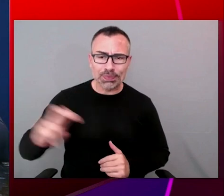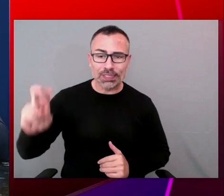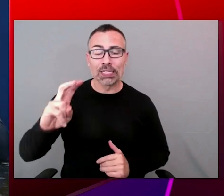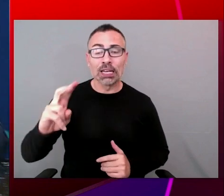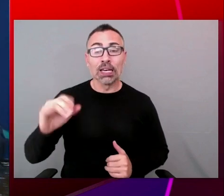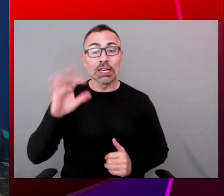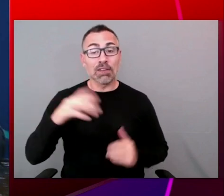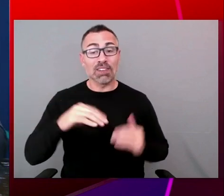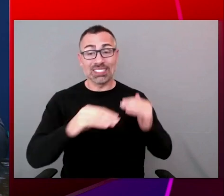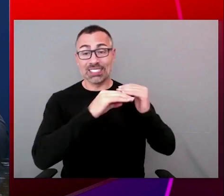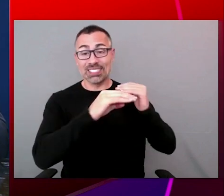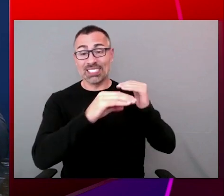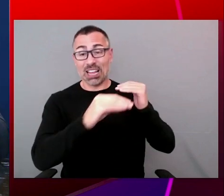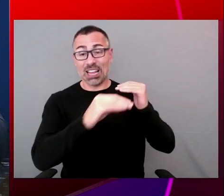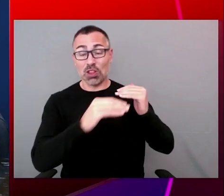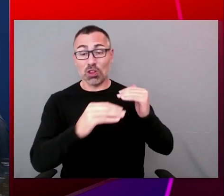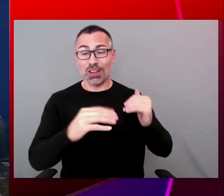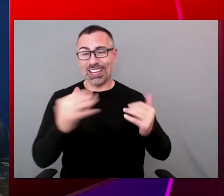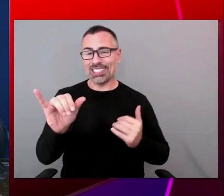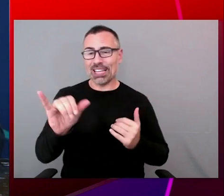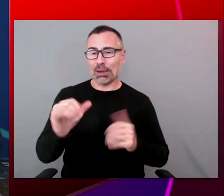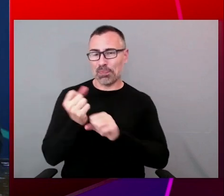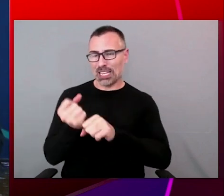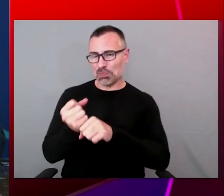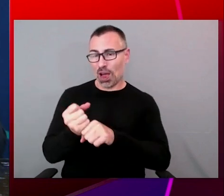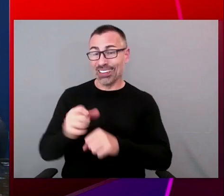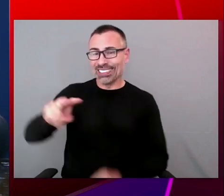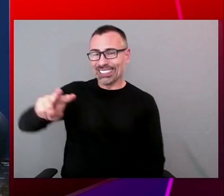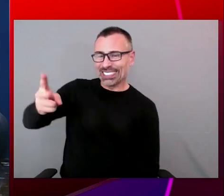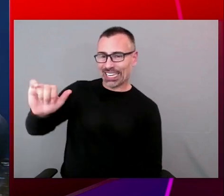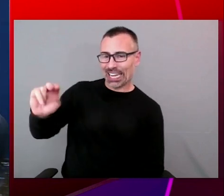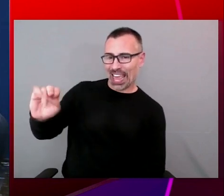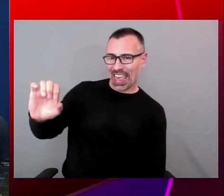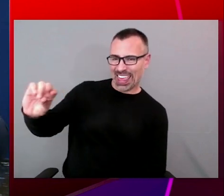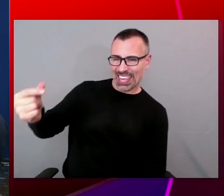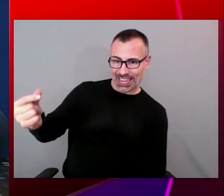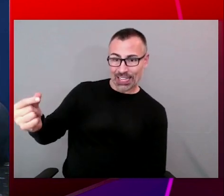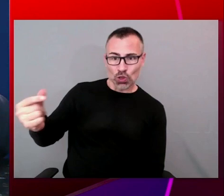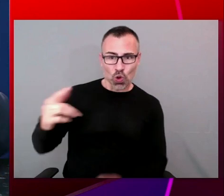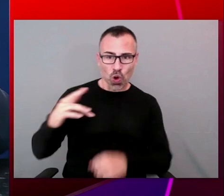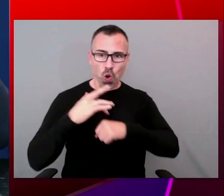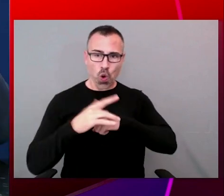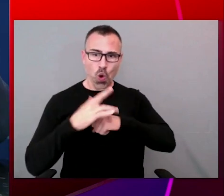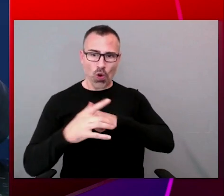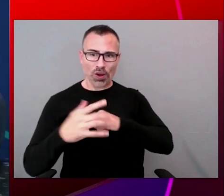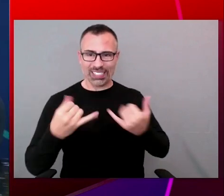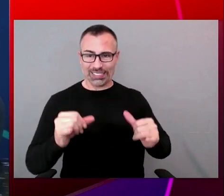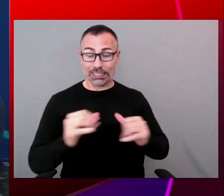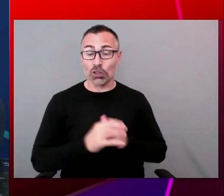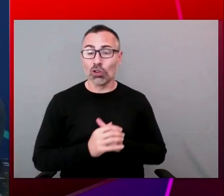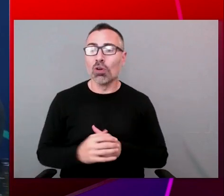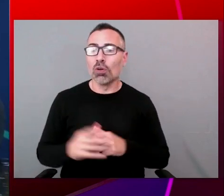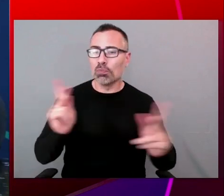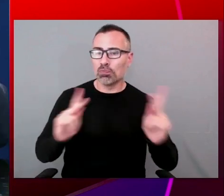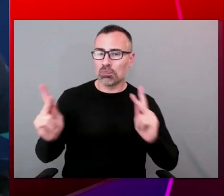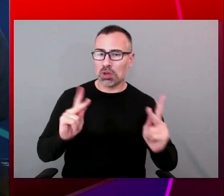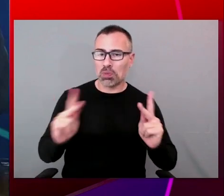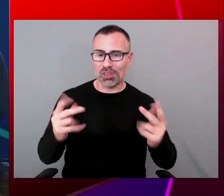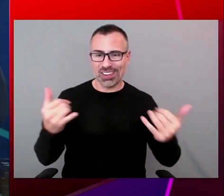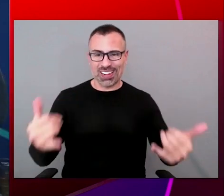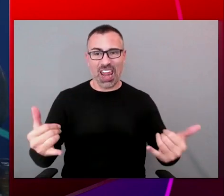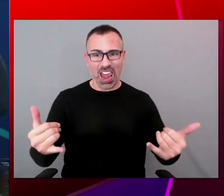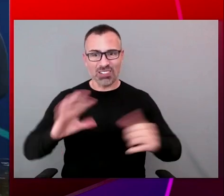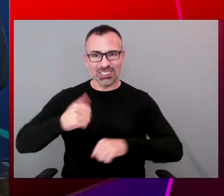in like the second inning, right, of a baseball game, essentially, because what you see out there is that people are now forming sustainability teams. They used to